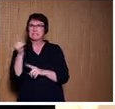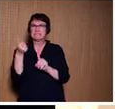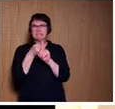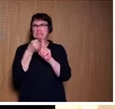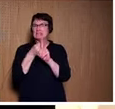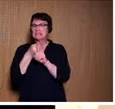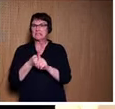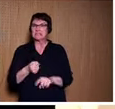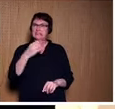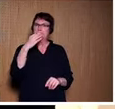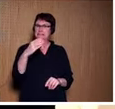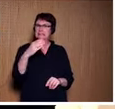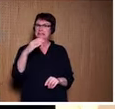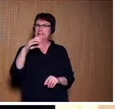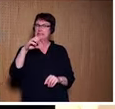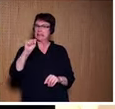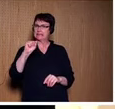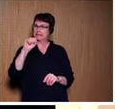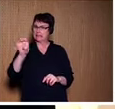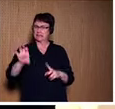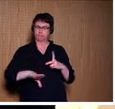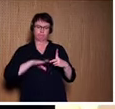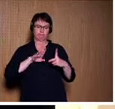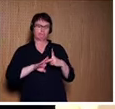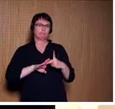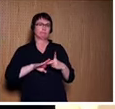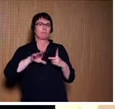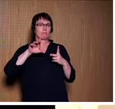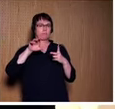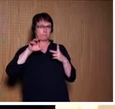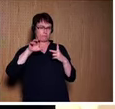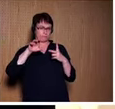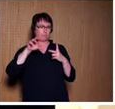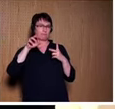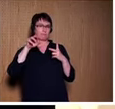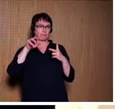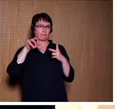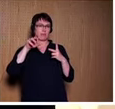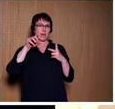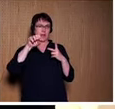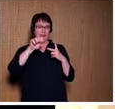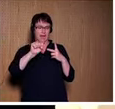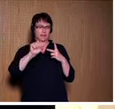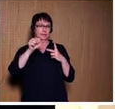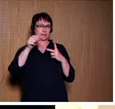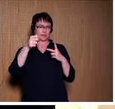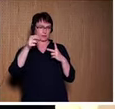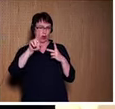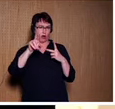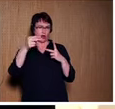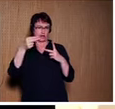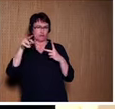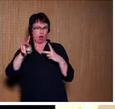CSE, SRHR, and LGBTIQ rights. They are building pro-family